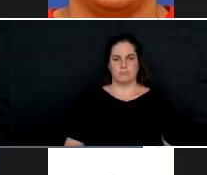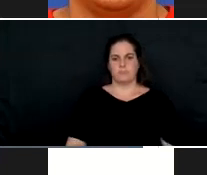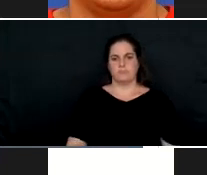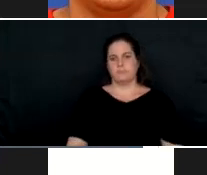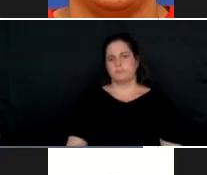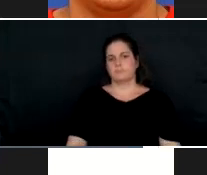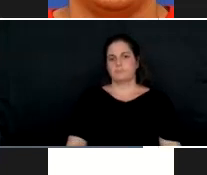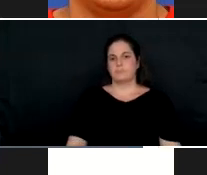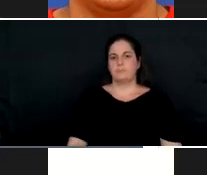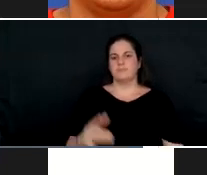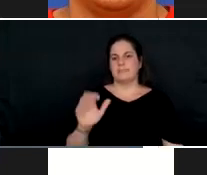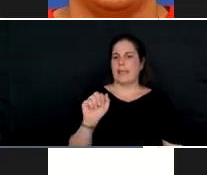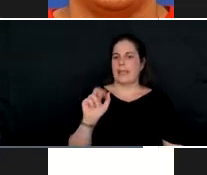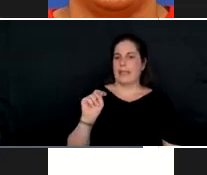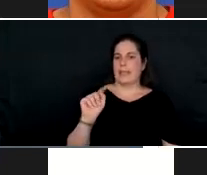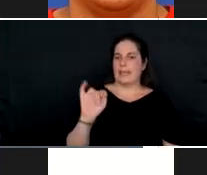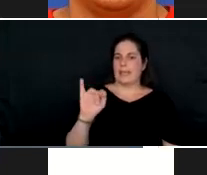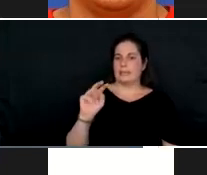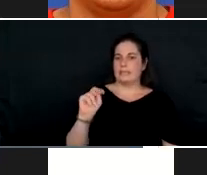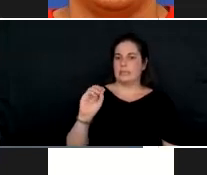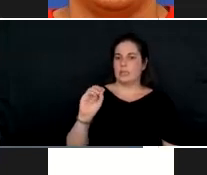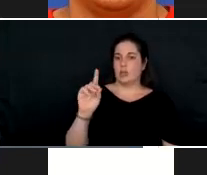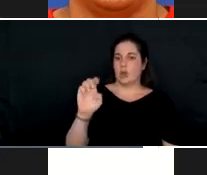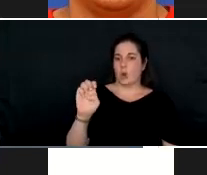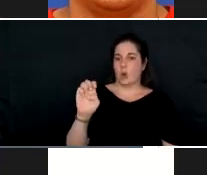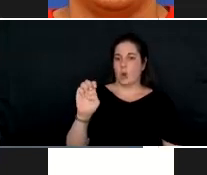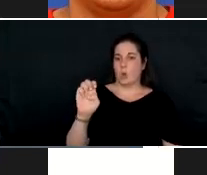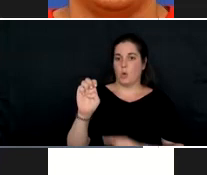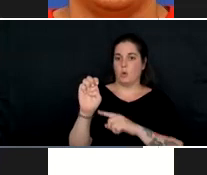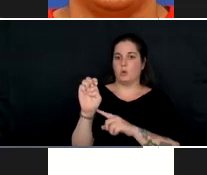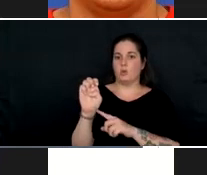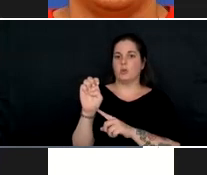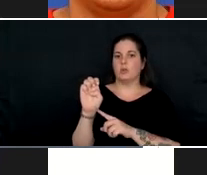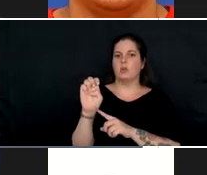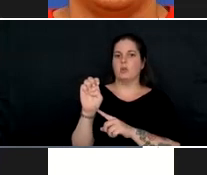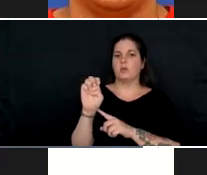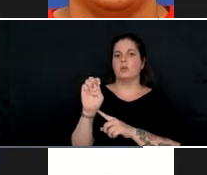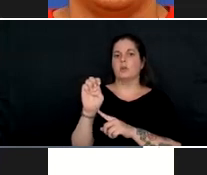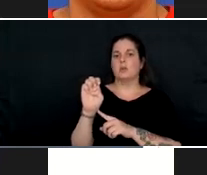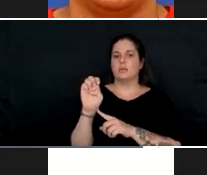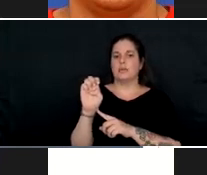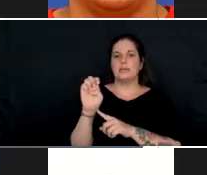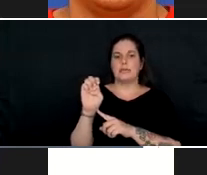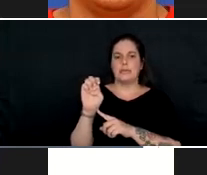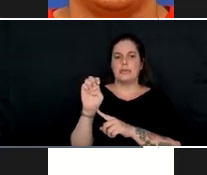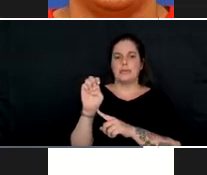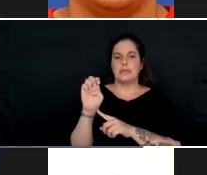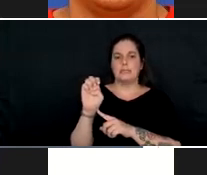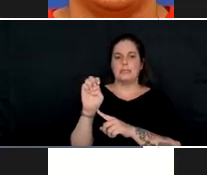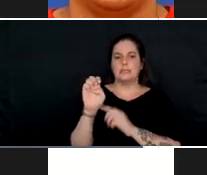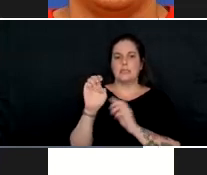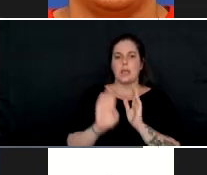an antinode is a location in our standing wave where the amplitude is, highest.